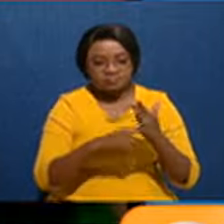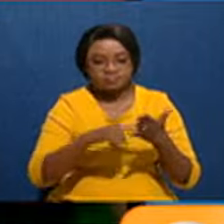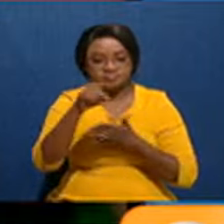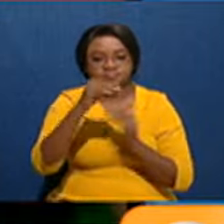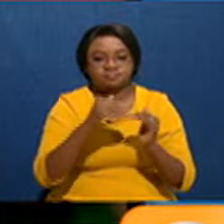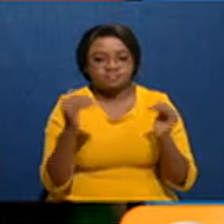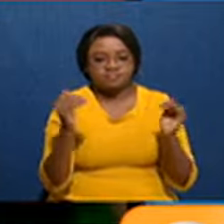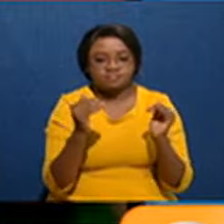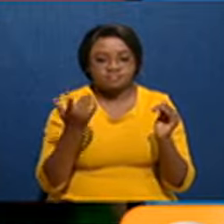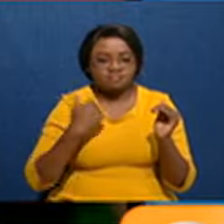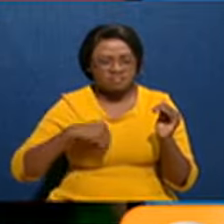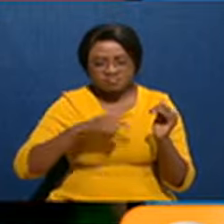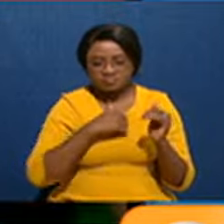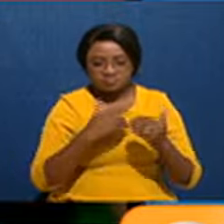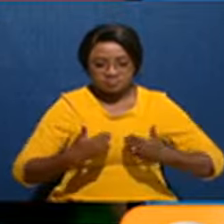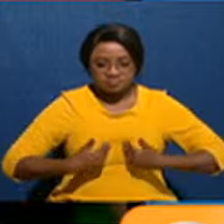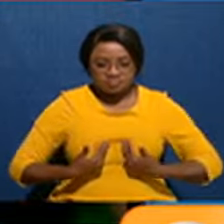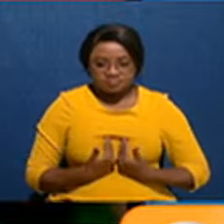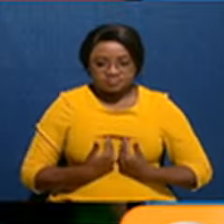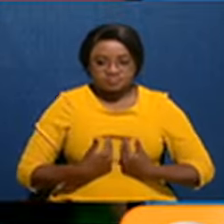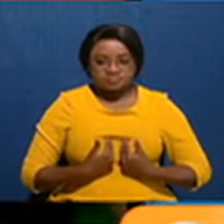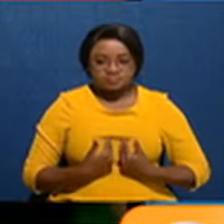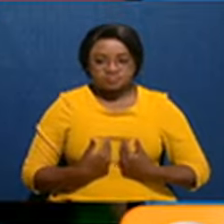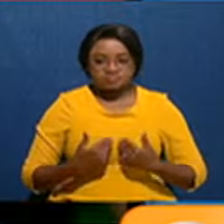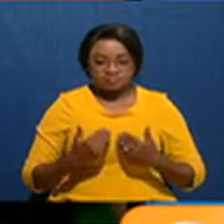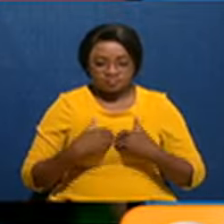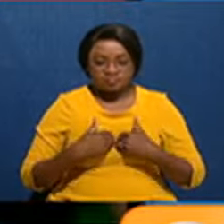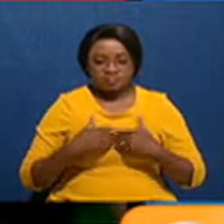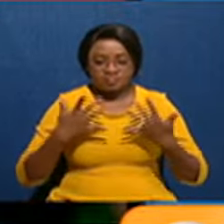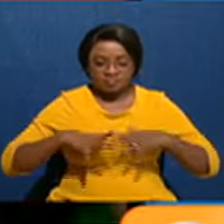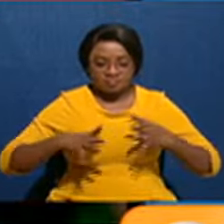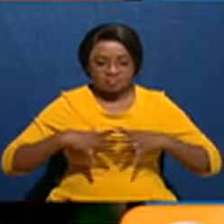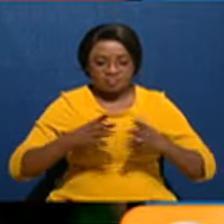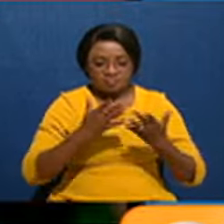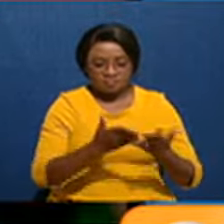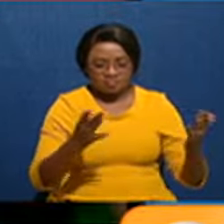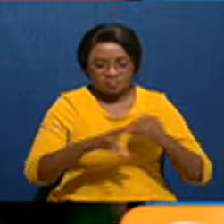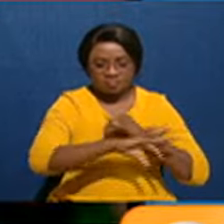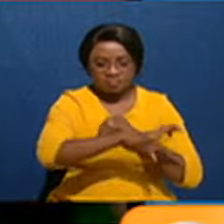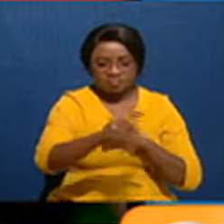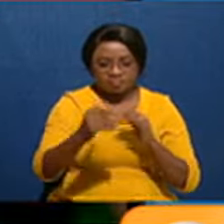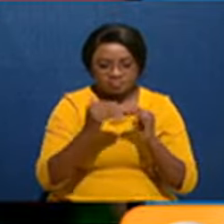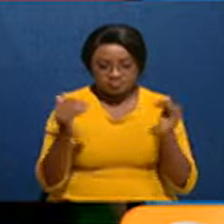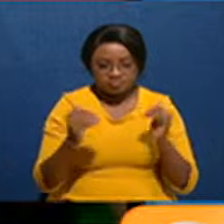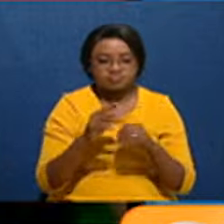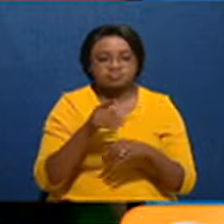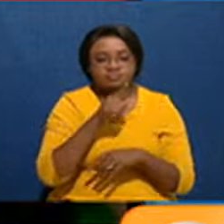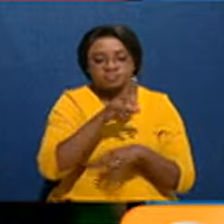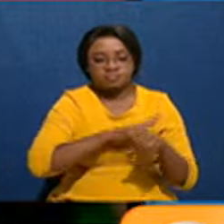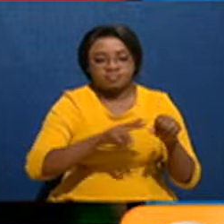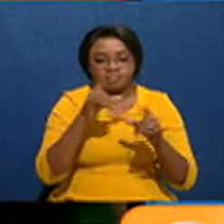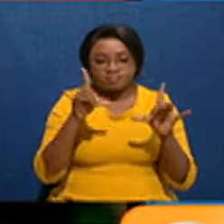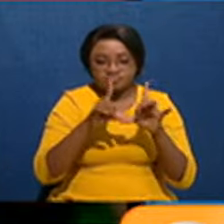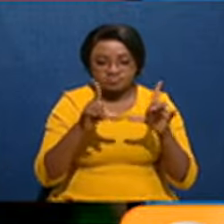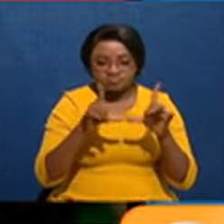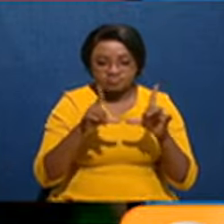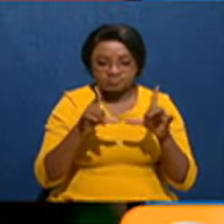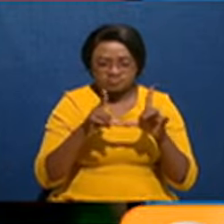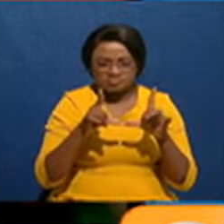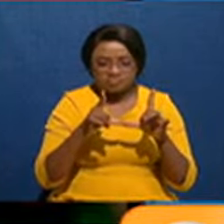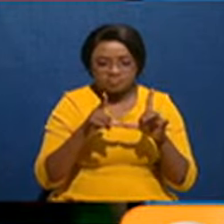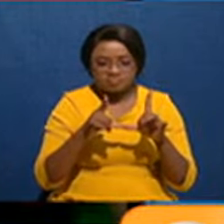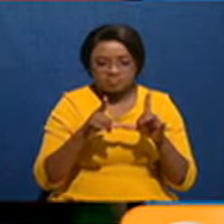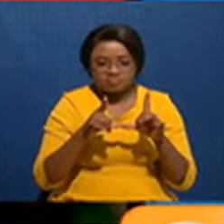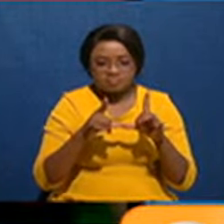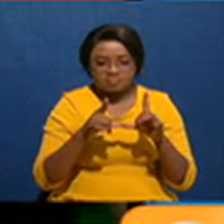We have people at the county level through corruption using licenses of practicing engineers to register